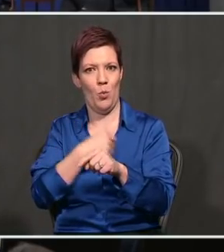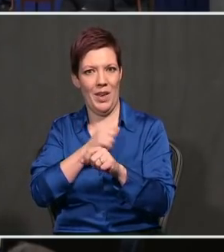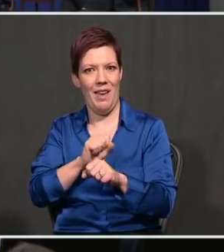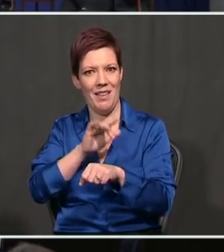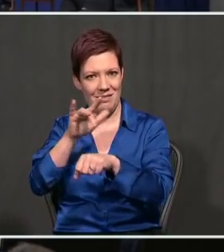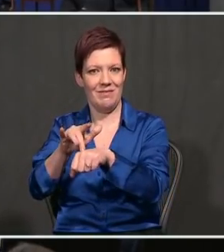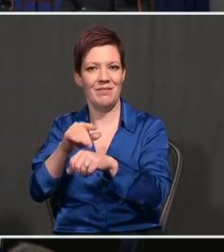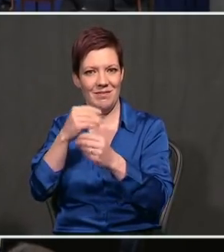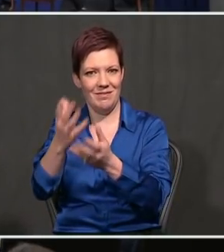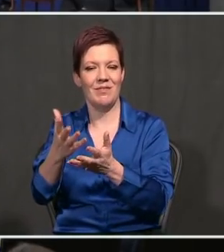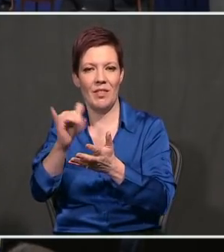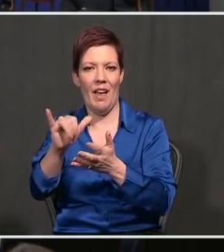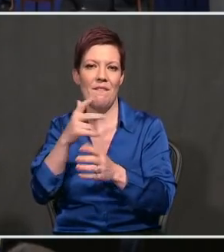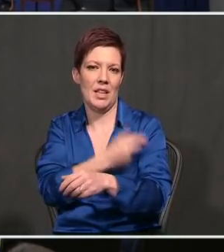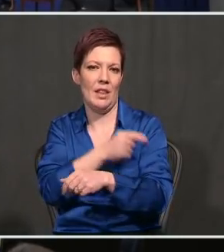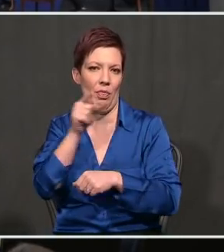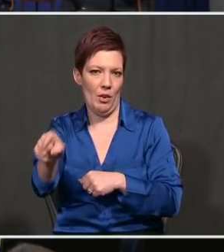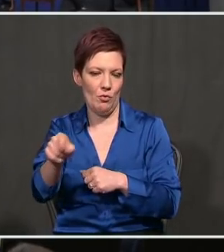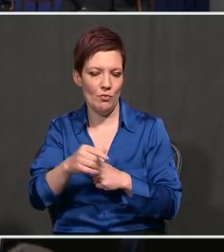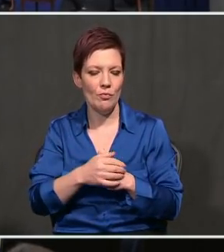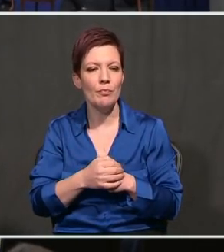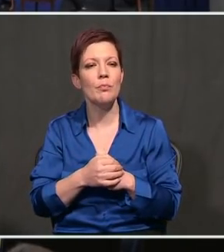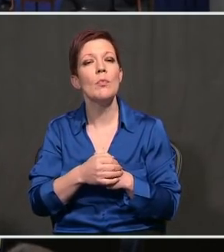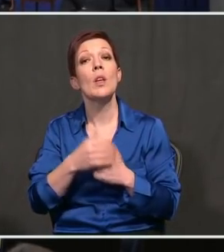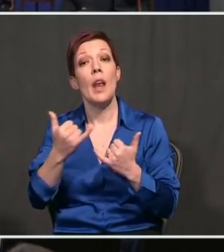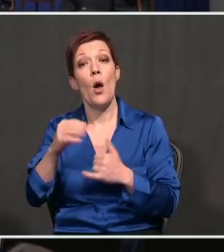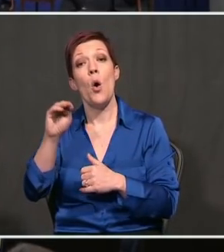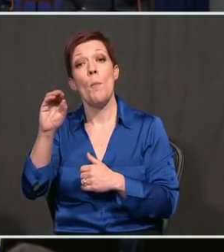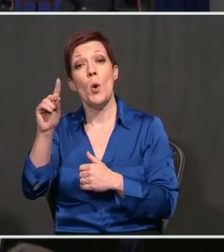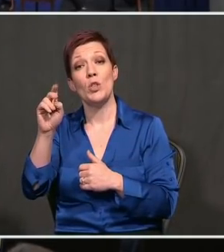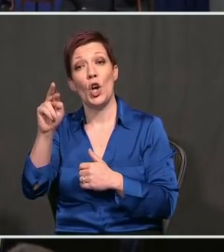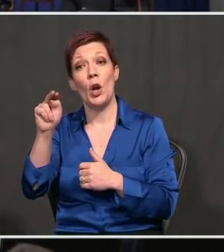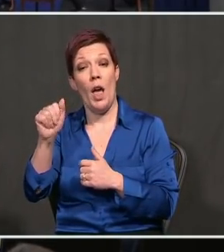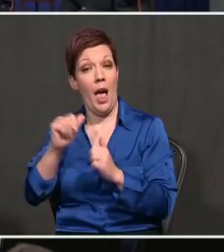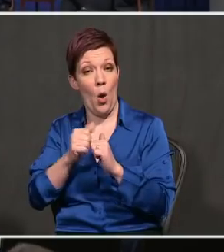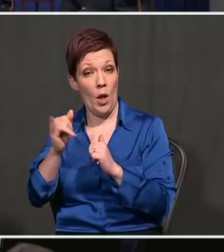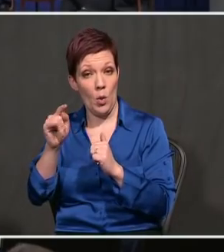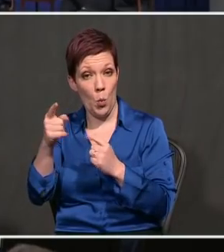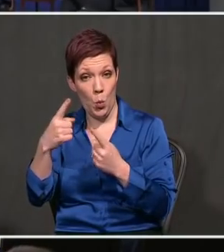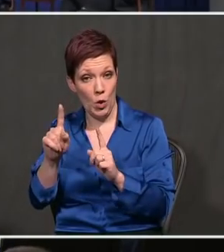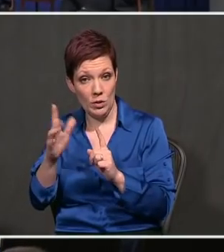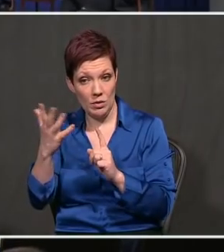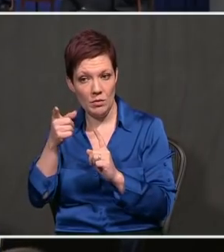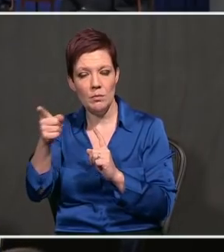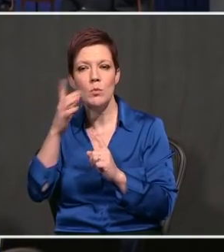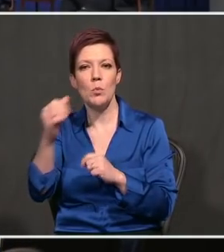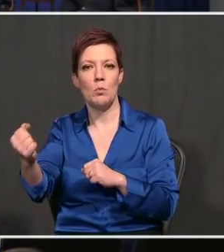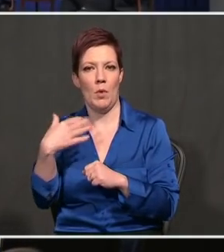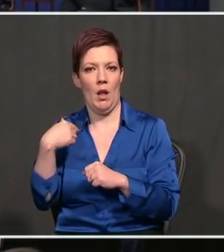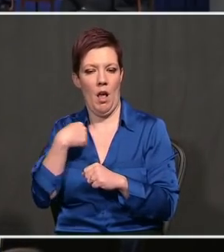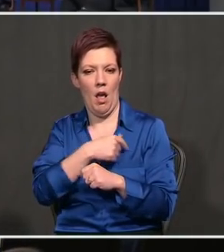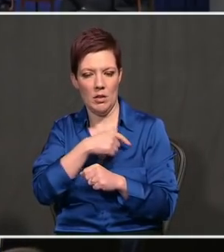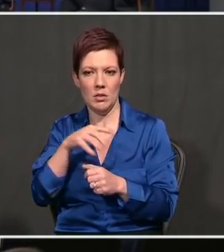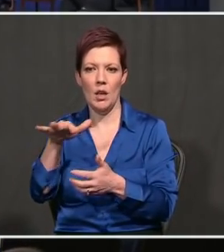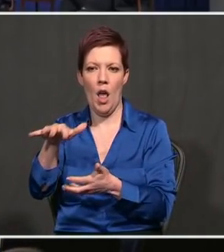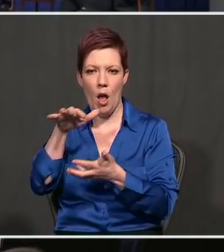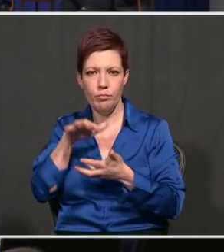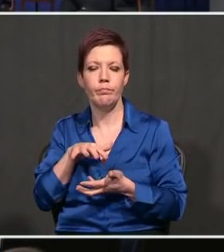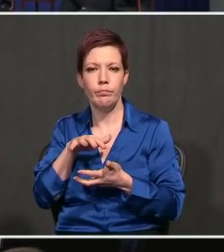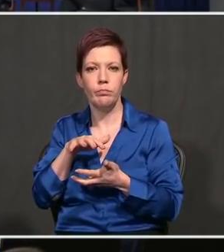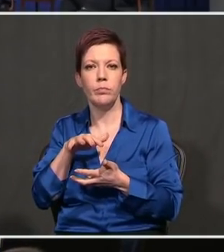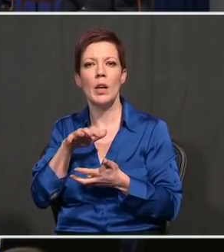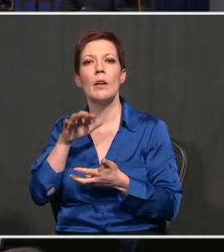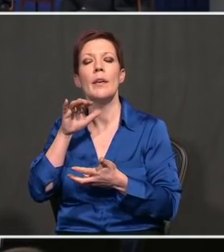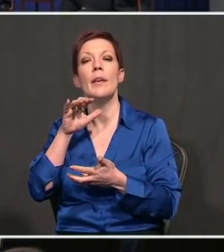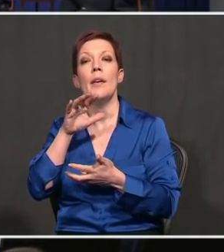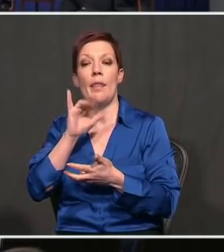you through Moderna and how that process is gonna work. So Moderna will ship us bulk pallet of product. We will ensure that temperature integrity